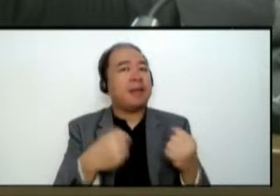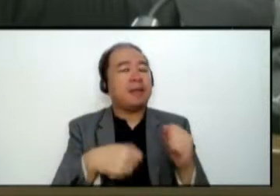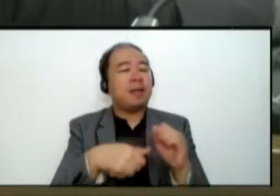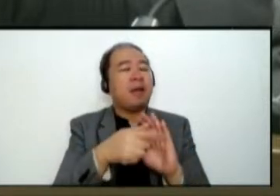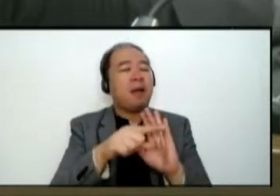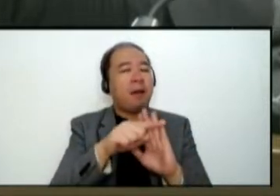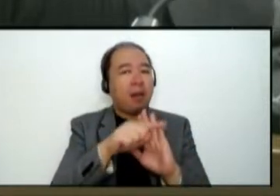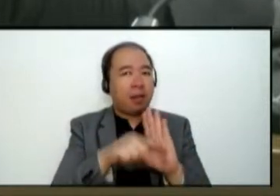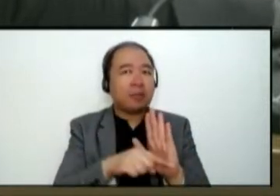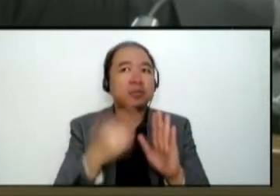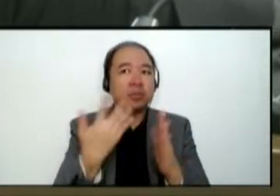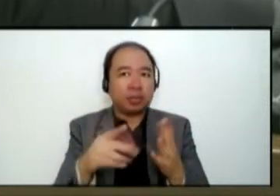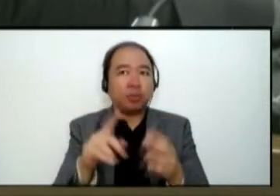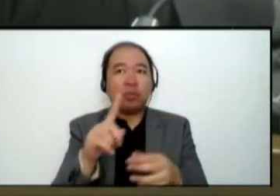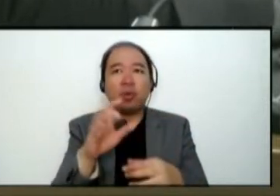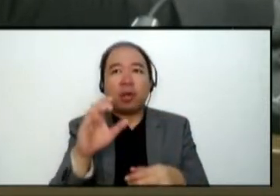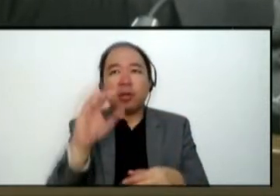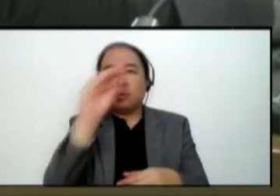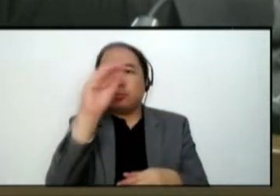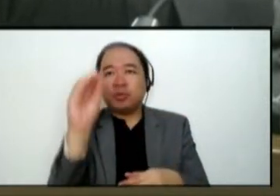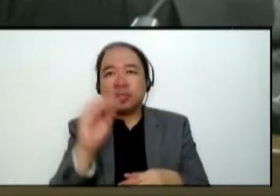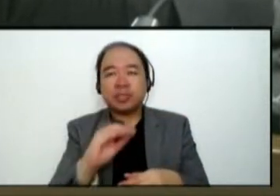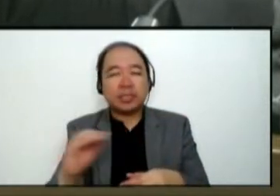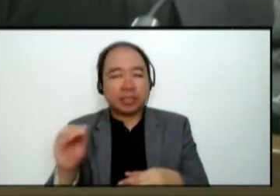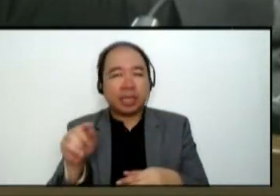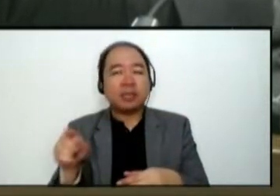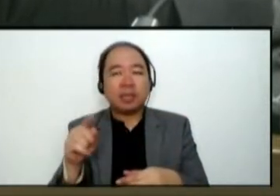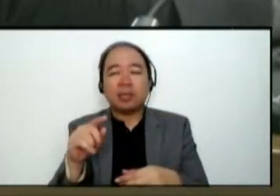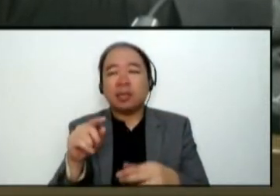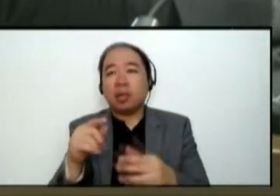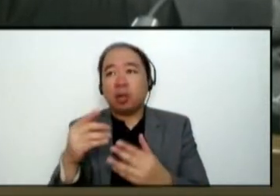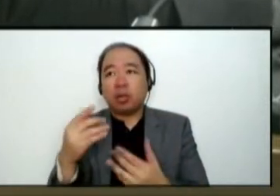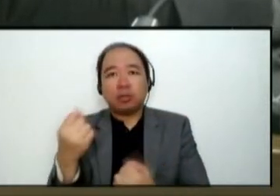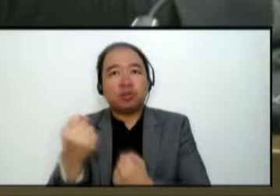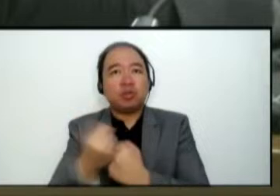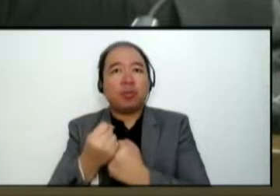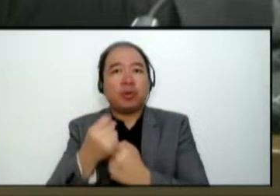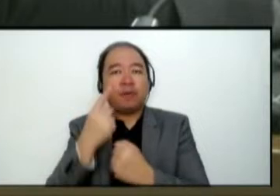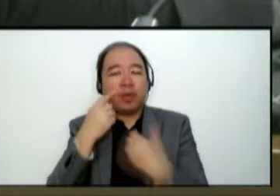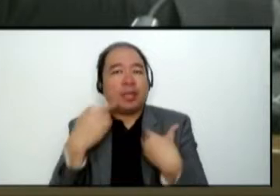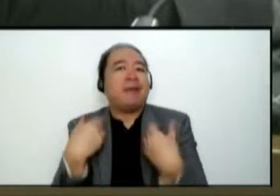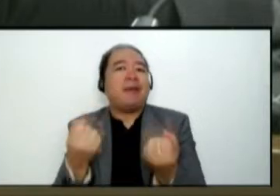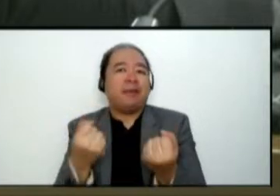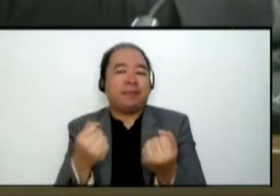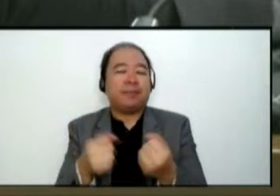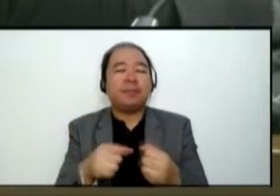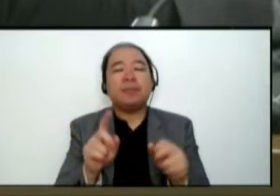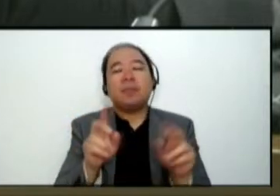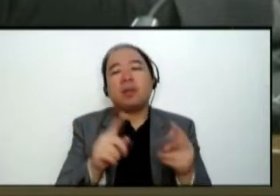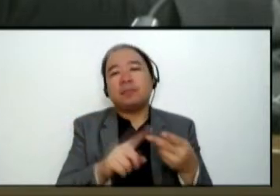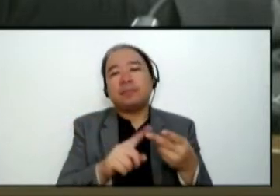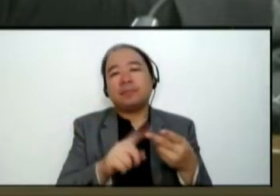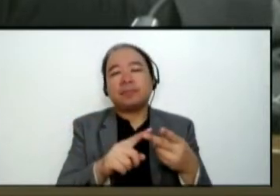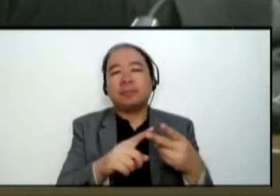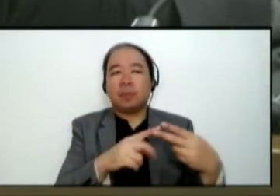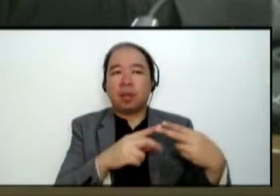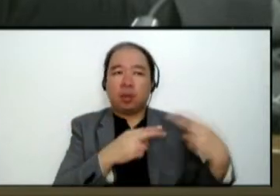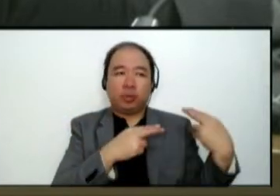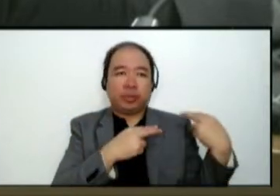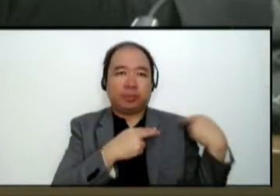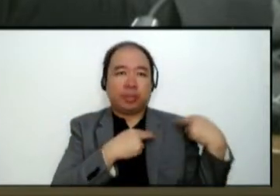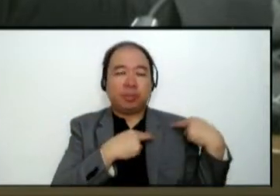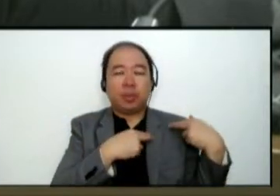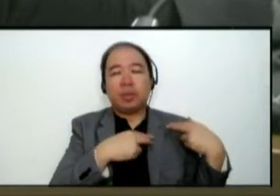of all Filipinos in the government health insurance program. Our Responsible Parenthood and Reproductive Health Law provides